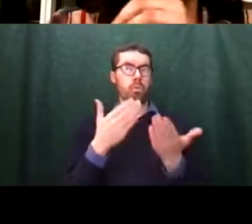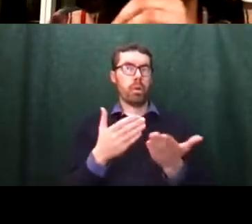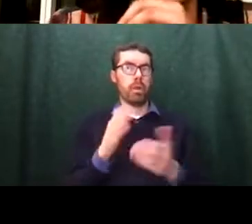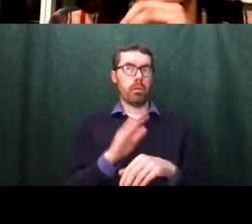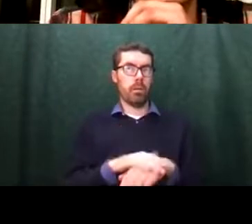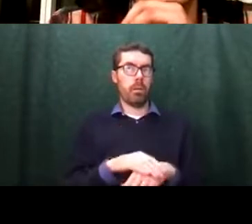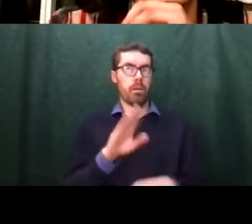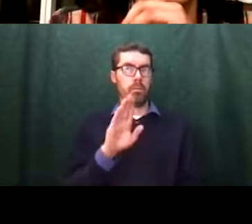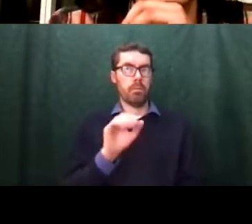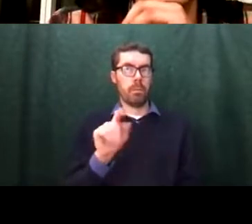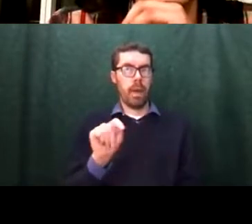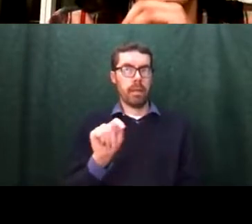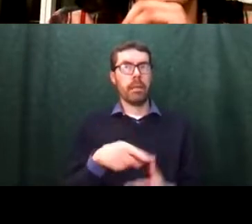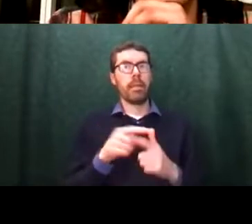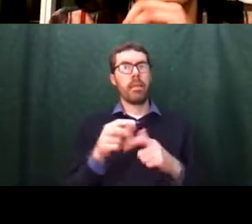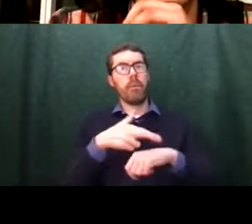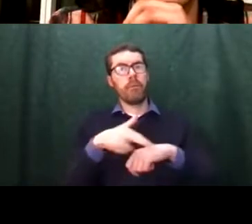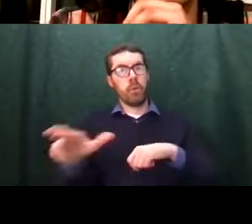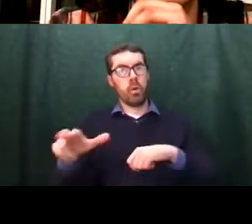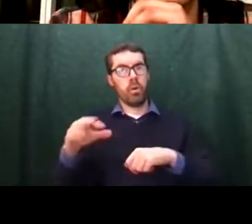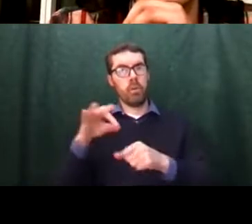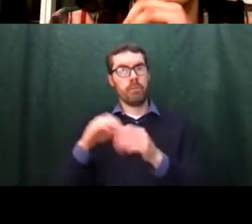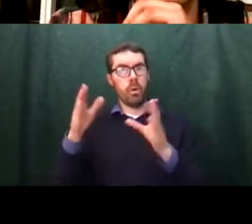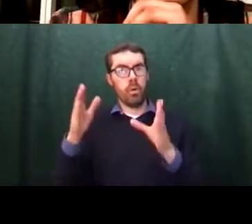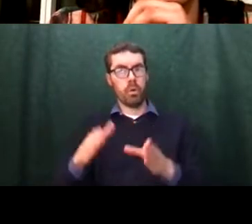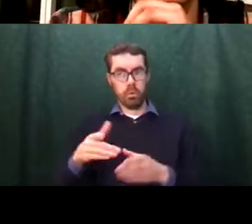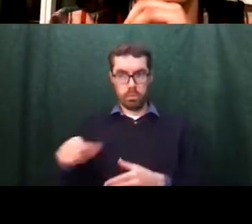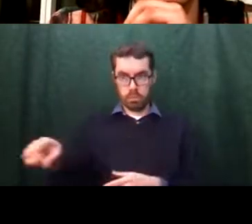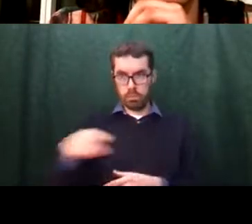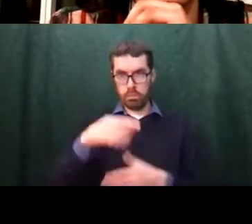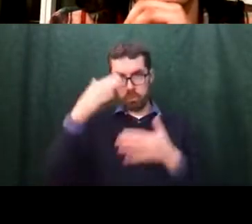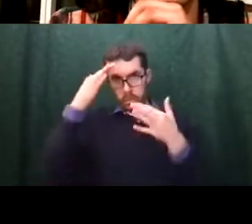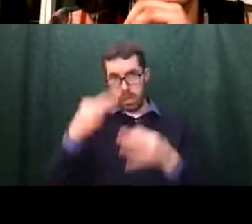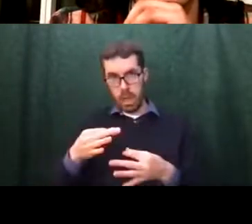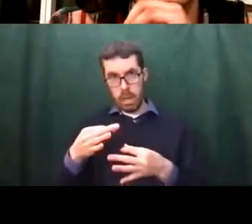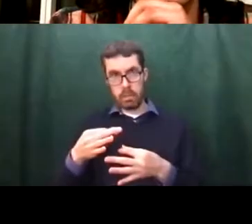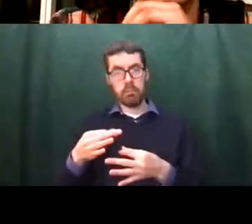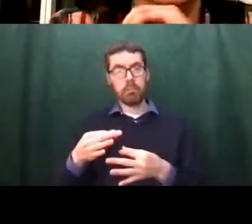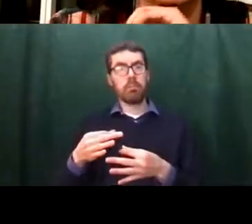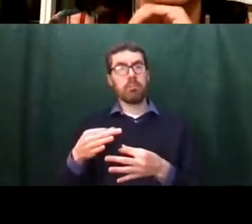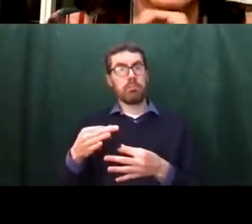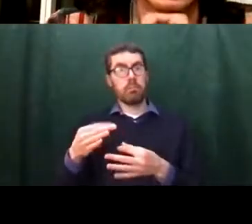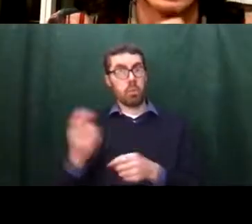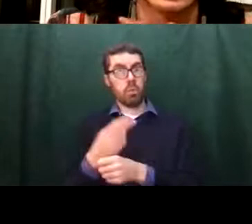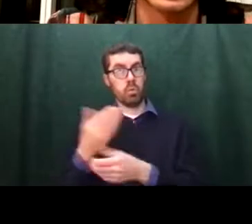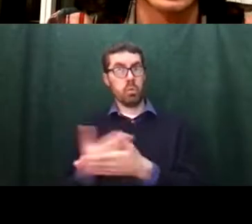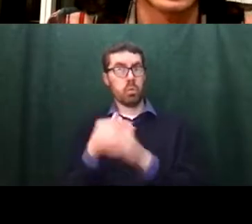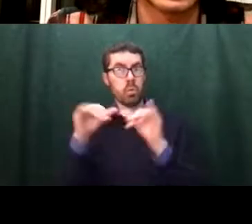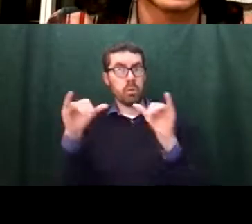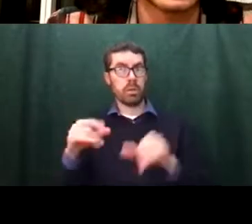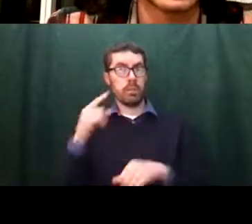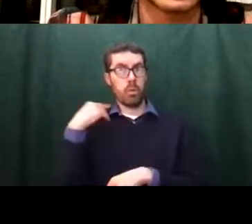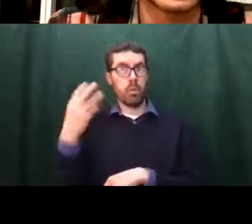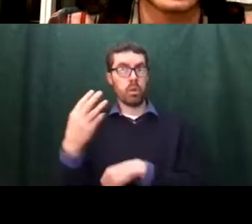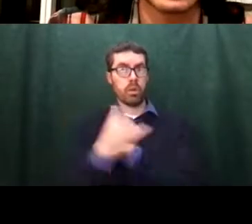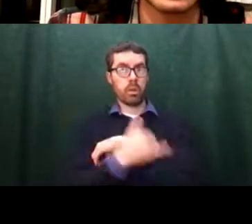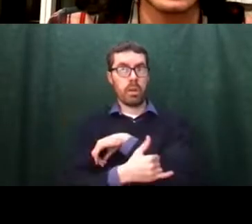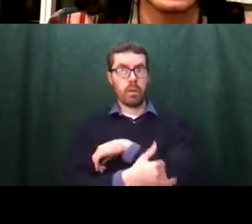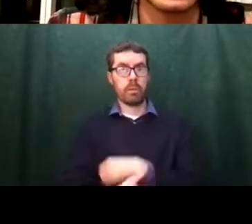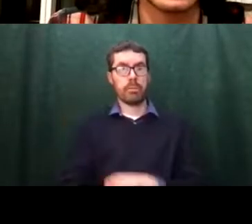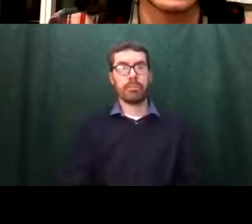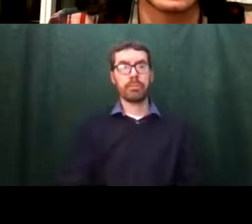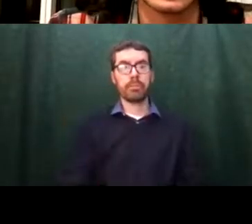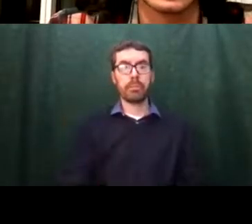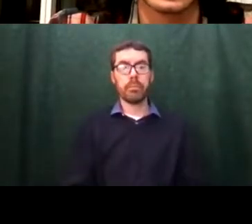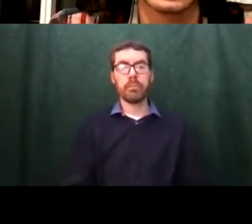it to the voters to decide whether this should be the system for Washington County elections. And to be perfectly